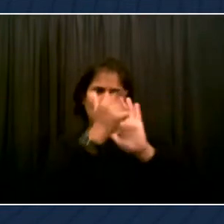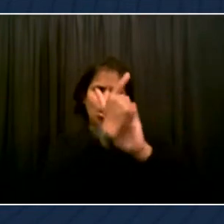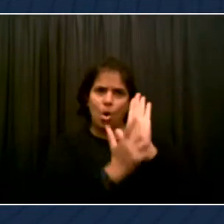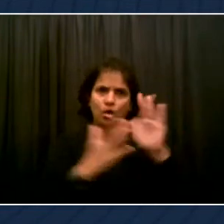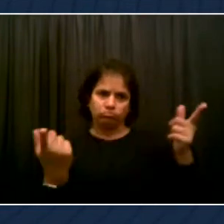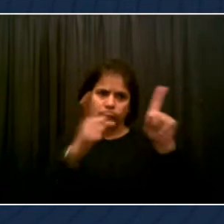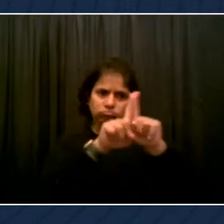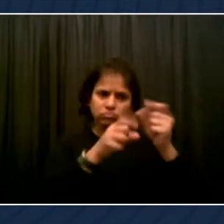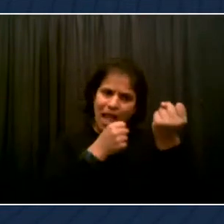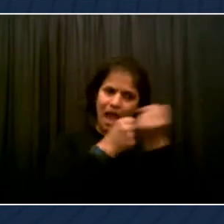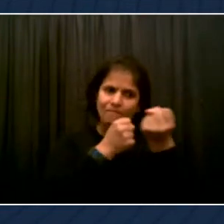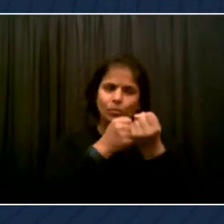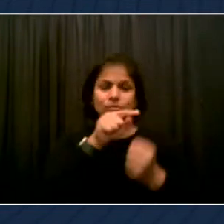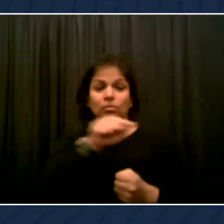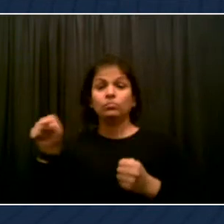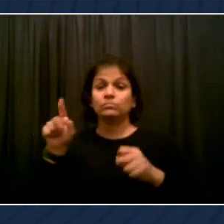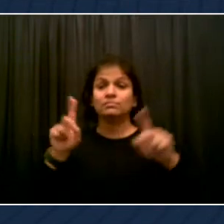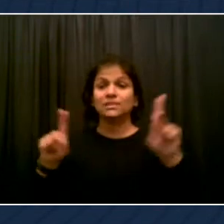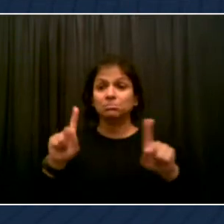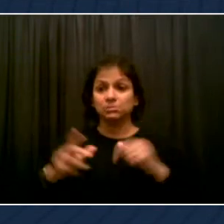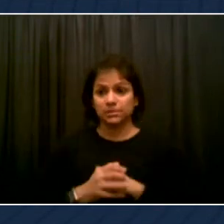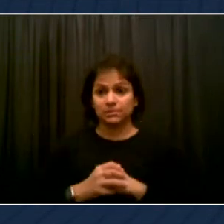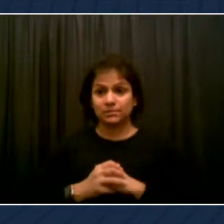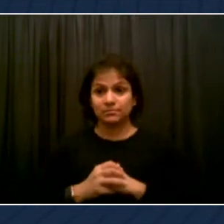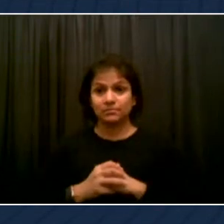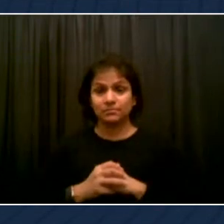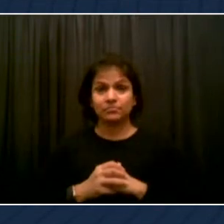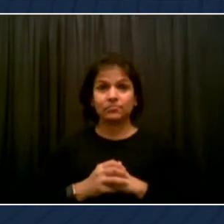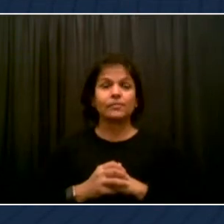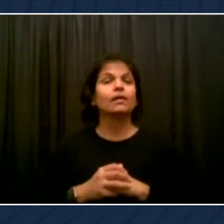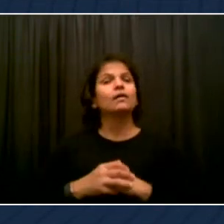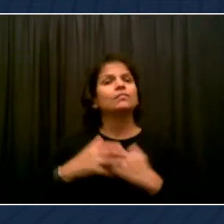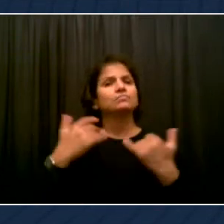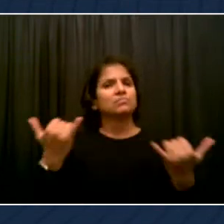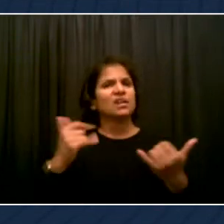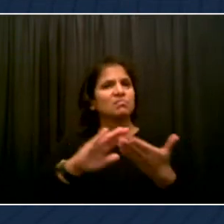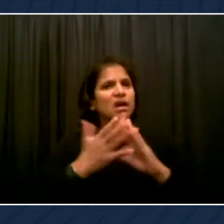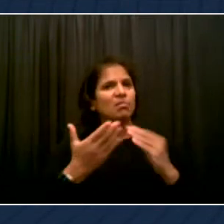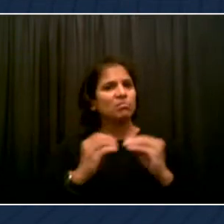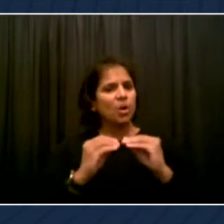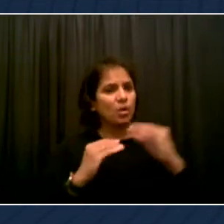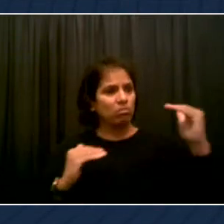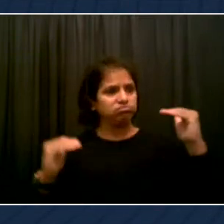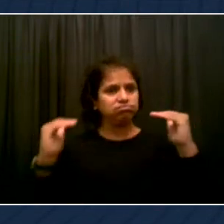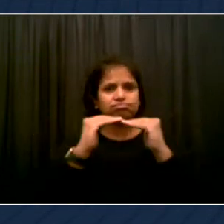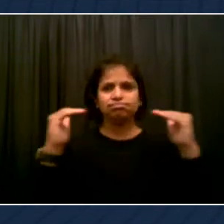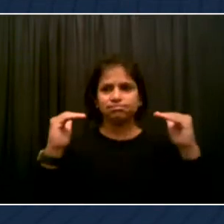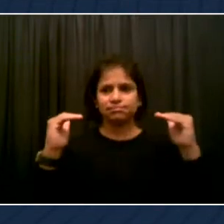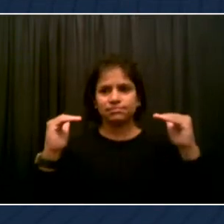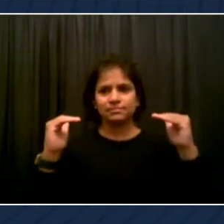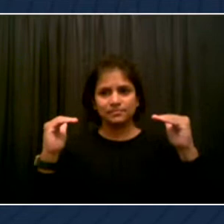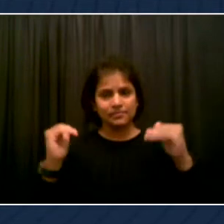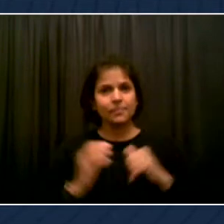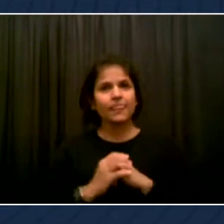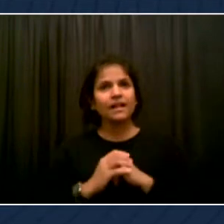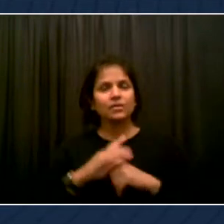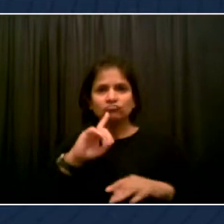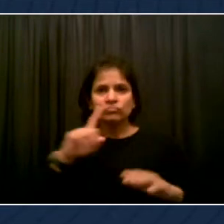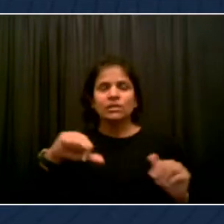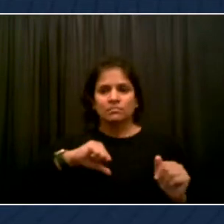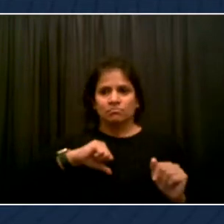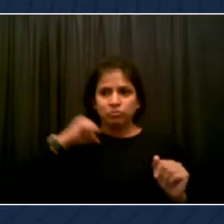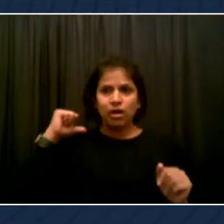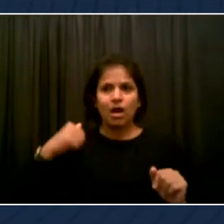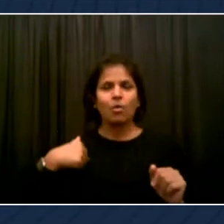and fairness to get access to Right to Counsel. I'm so proud of this moment. I want to thank Commissioner Stephen Banks,